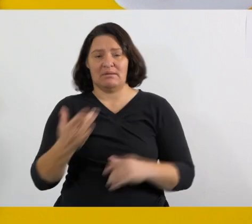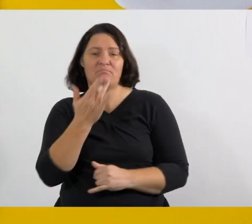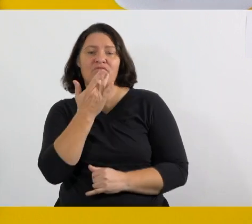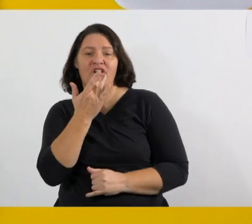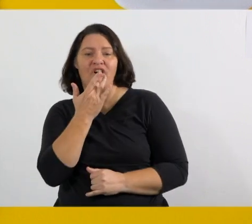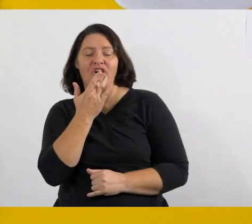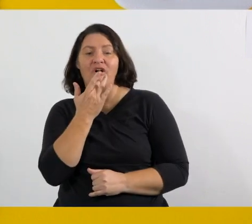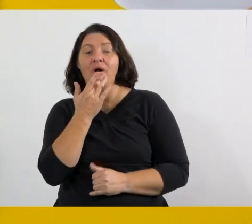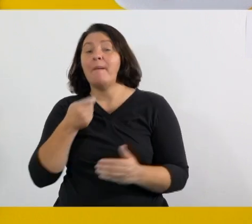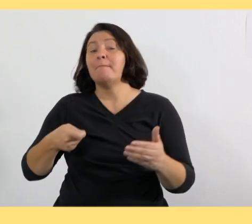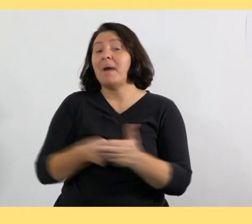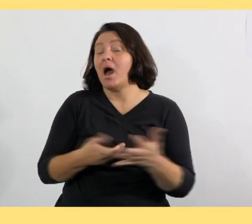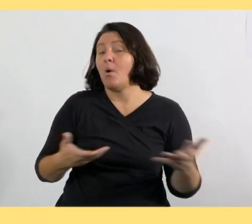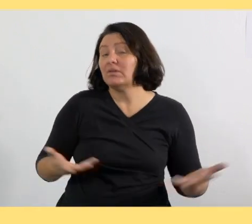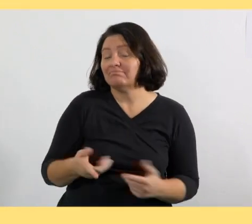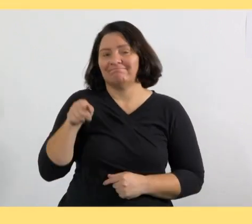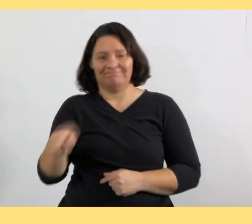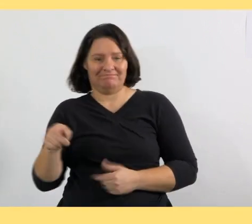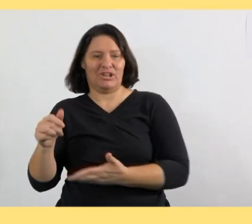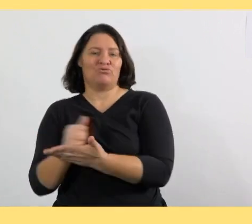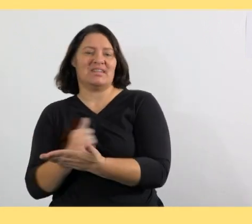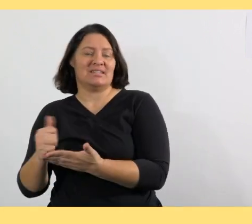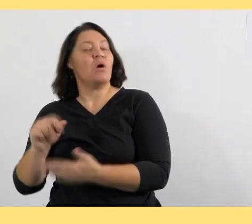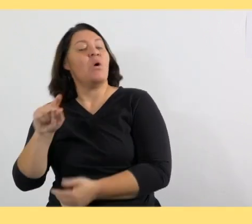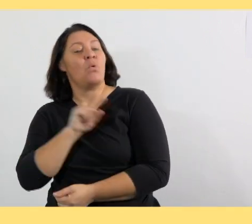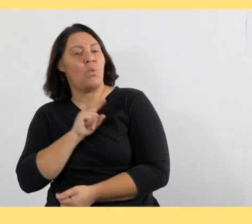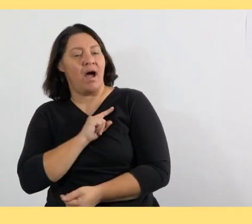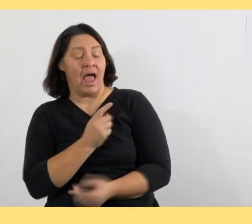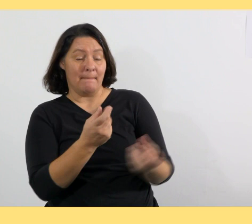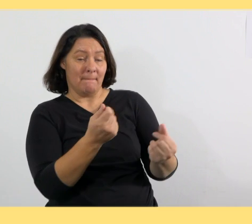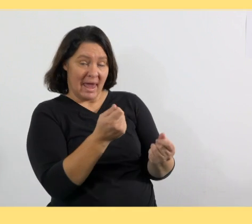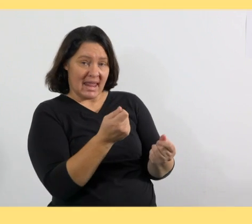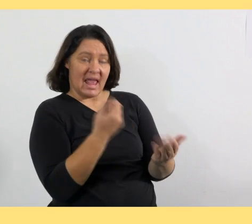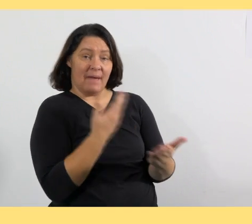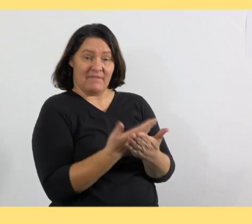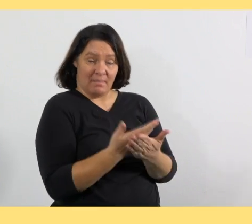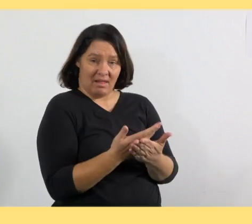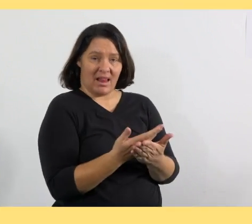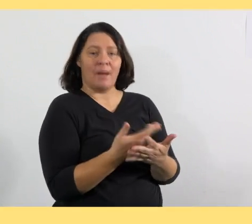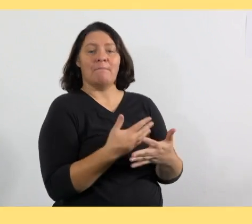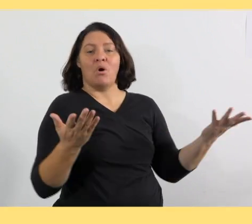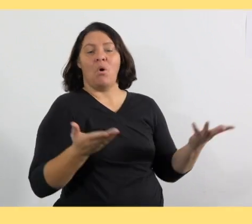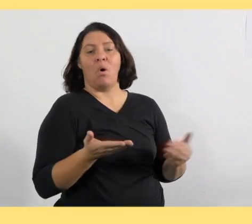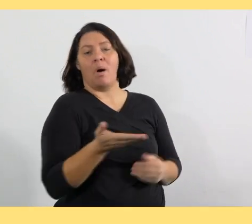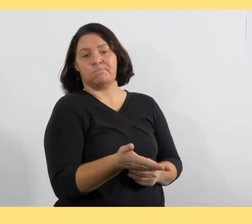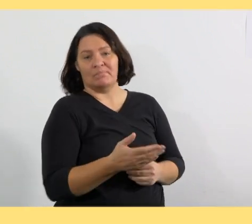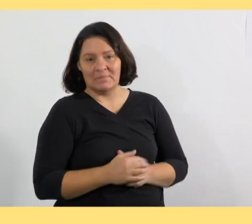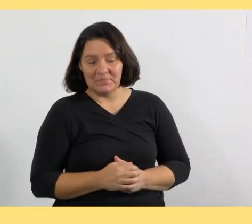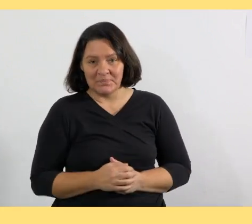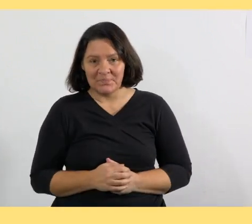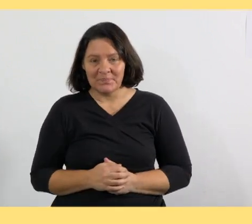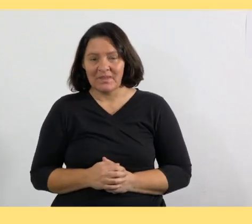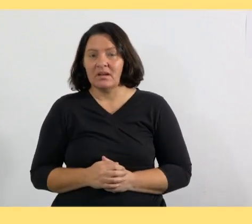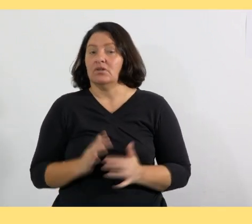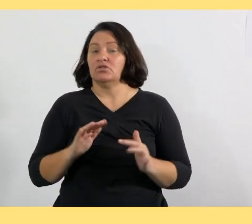their liquidity position. By the end of this lesson, you will be able to, number one, prepare a